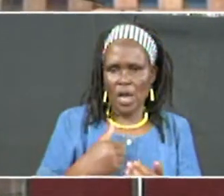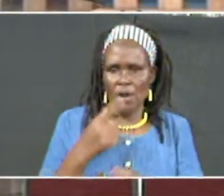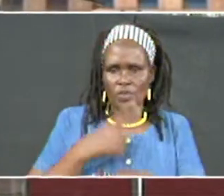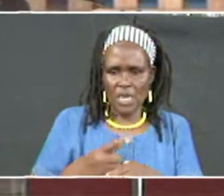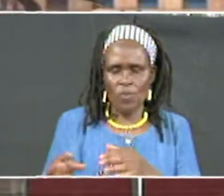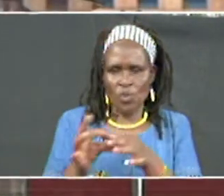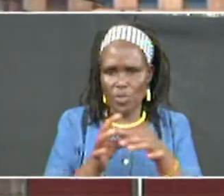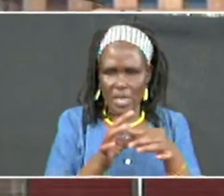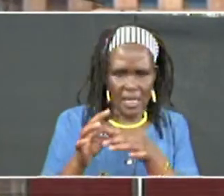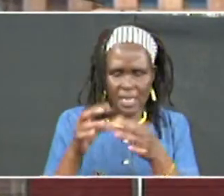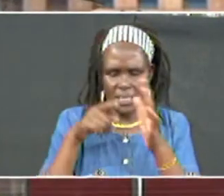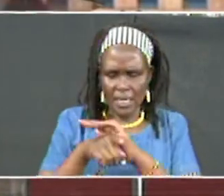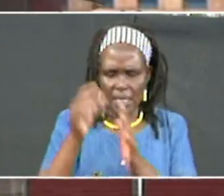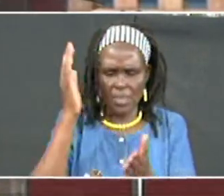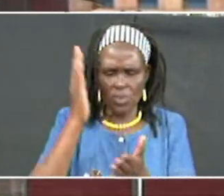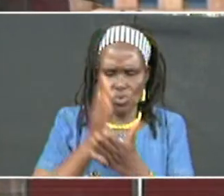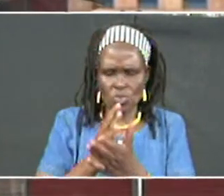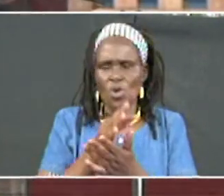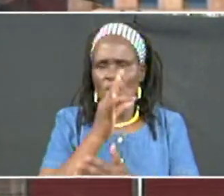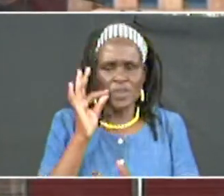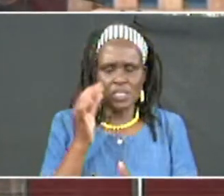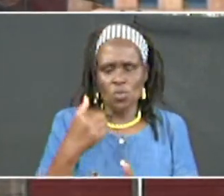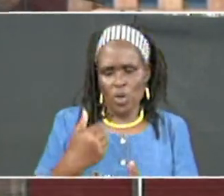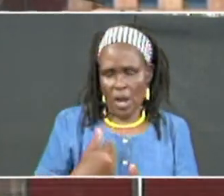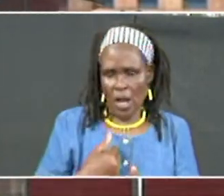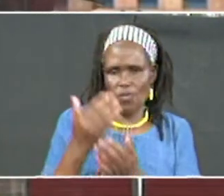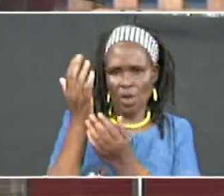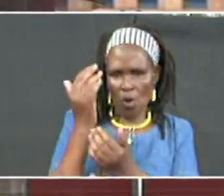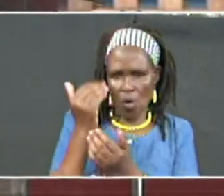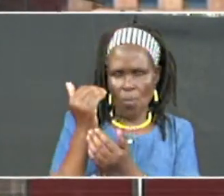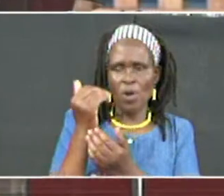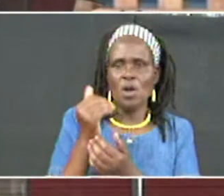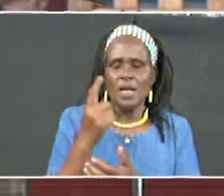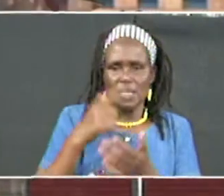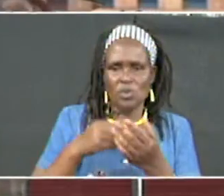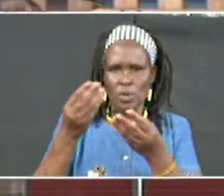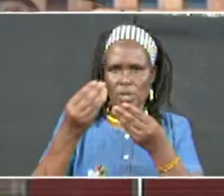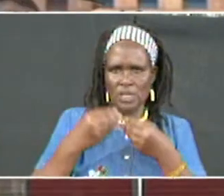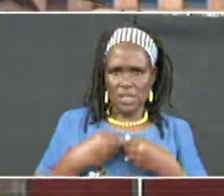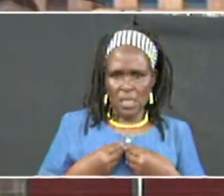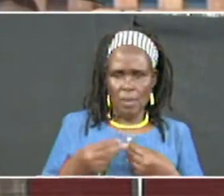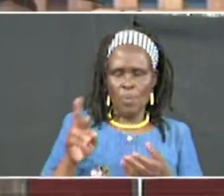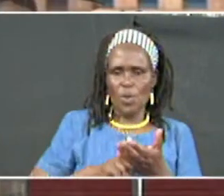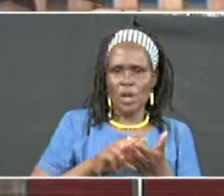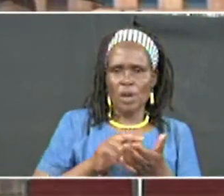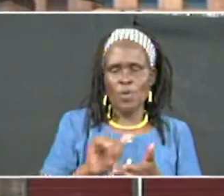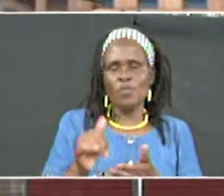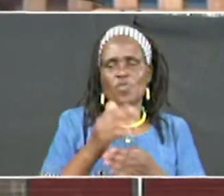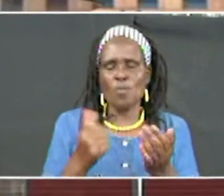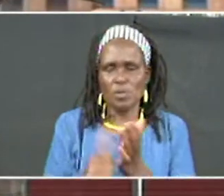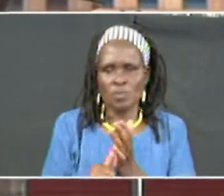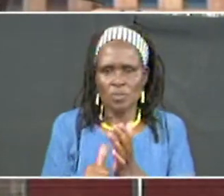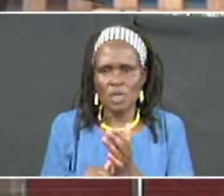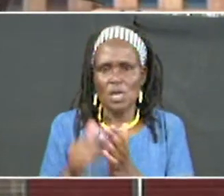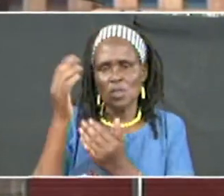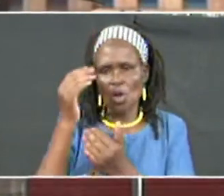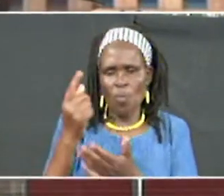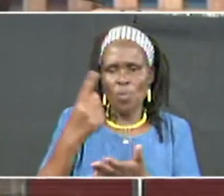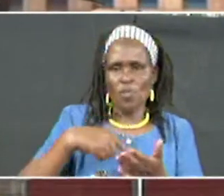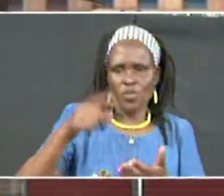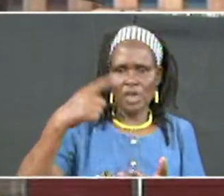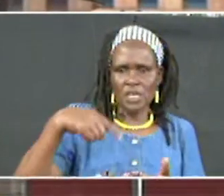a true fast. We have the hope that we will receive reprieve from our troubles, the hope of righteousness